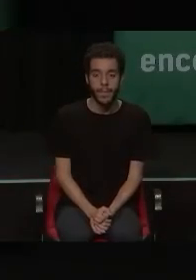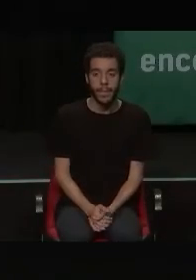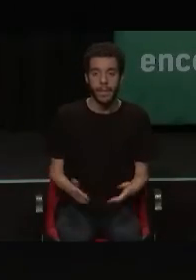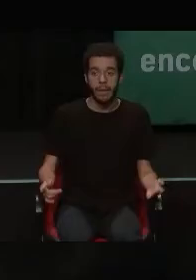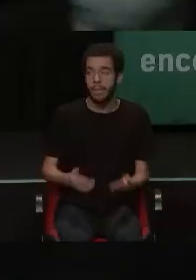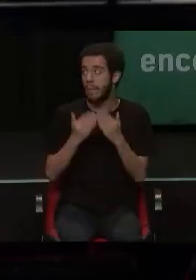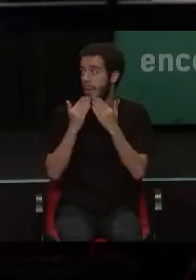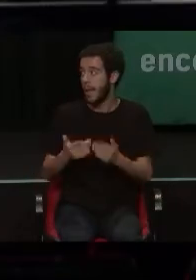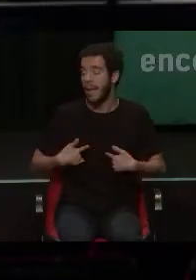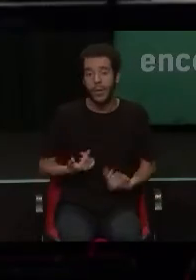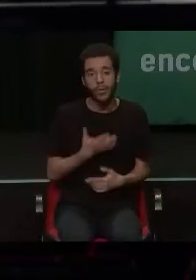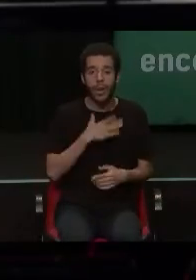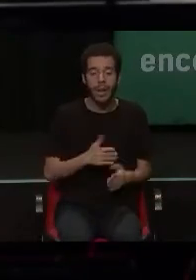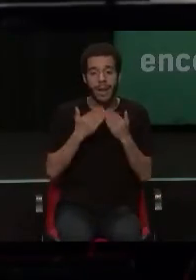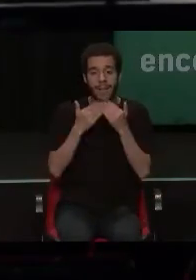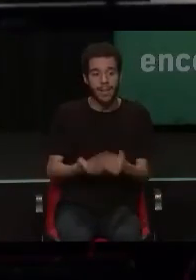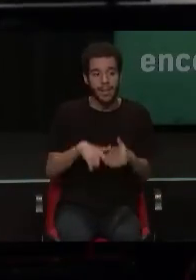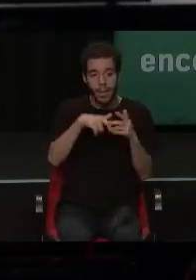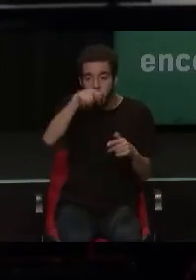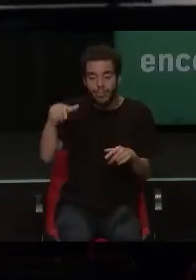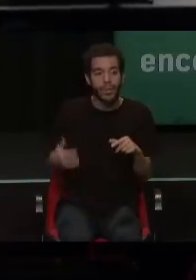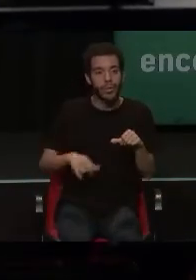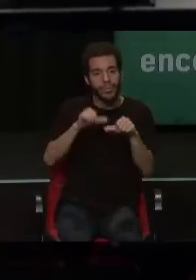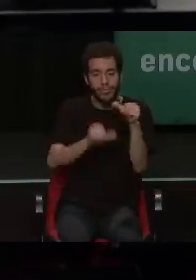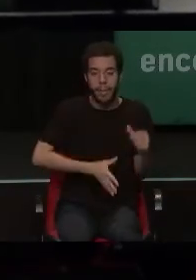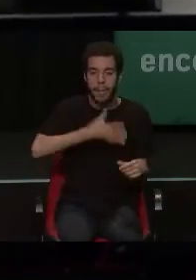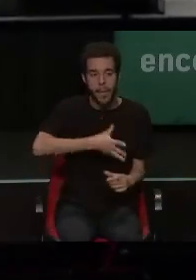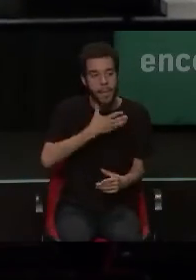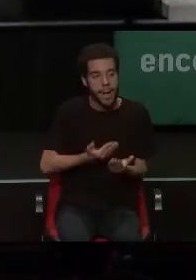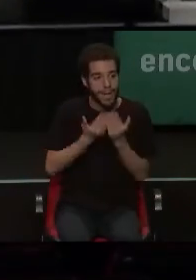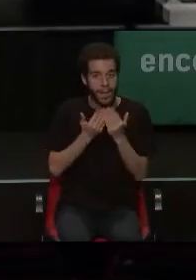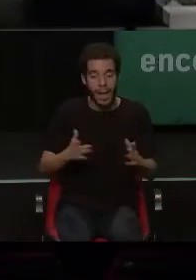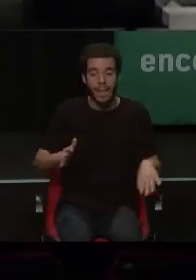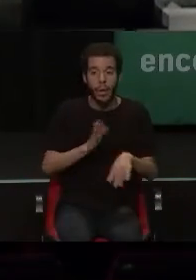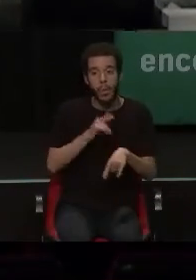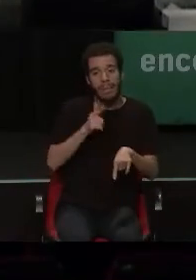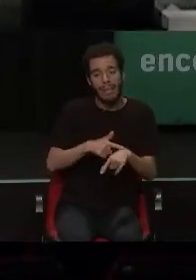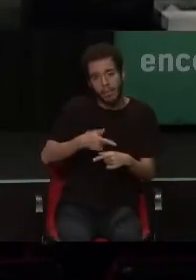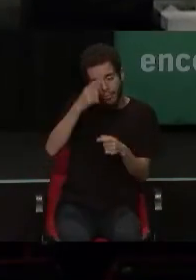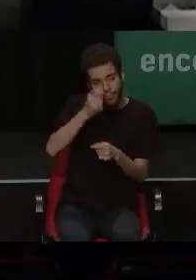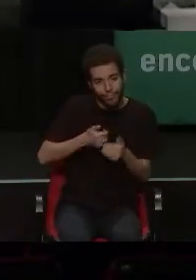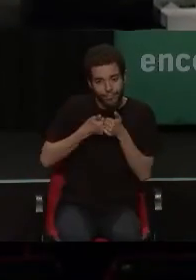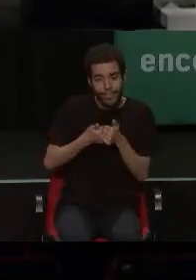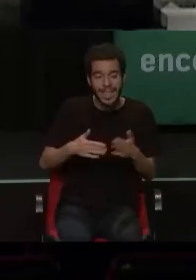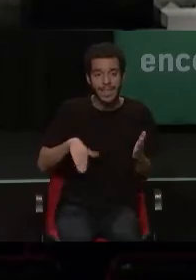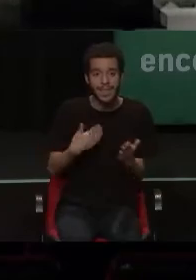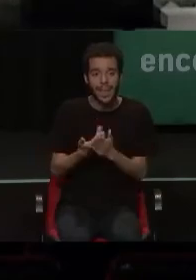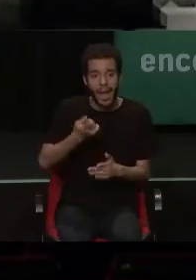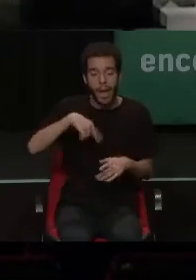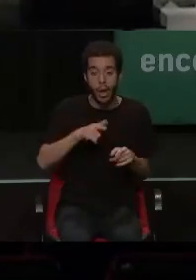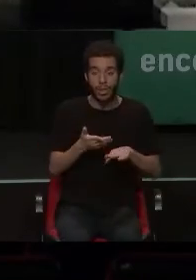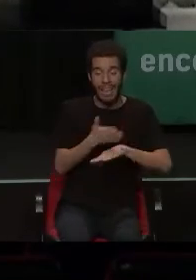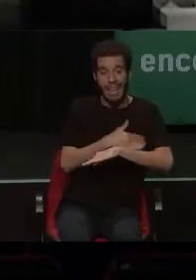Obrigada. Eu queria agradecer a todos os oradores pelas. I would like to thank all speakers for their excellent presentations, and